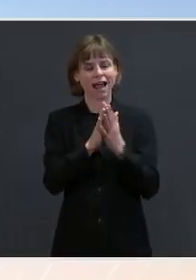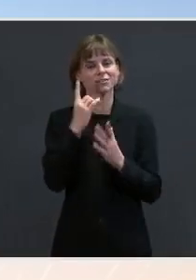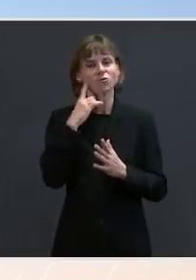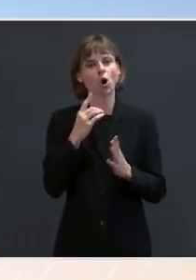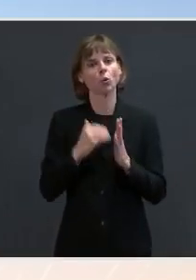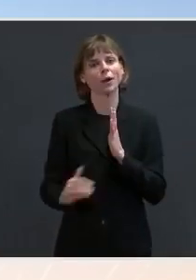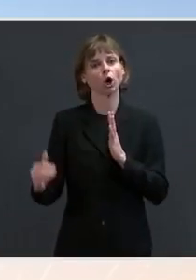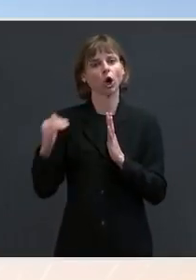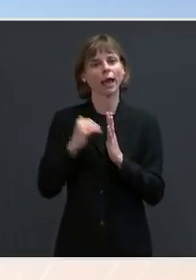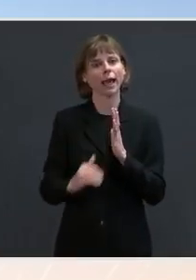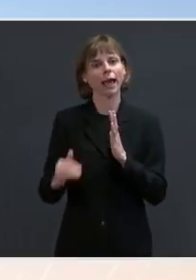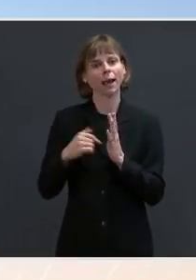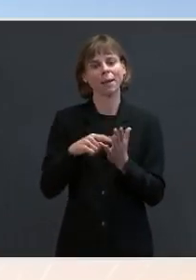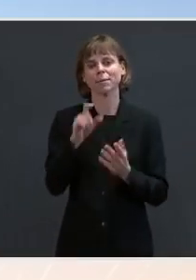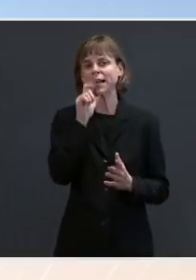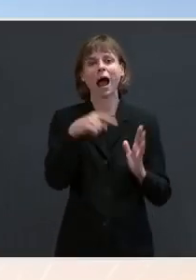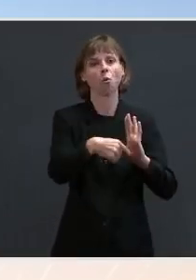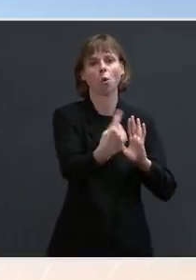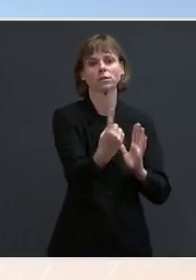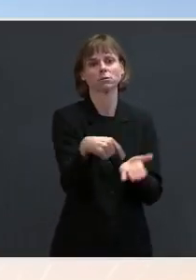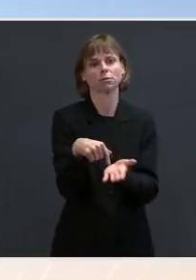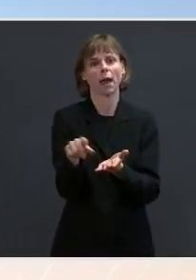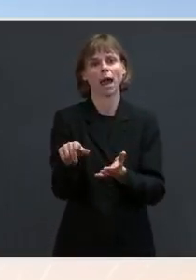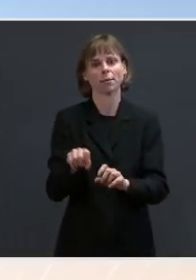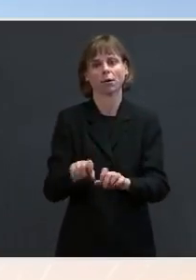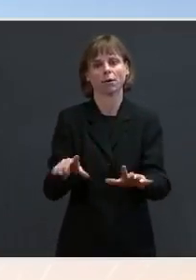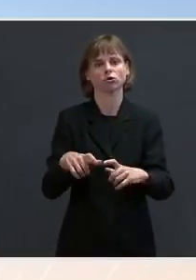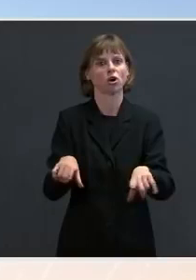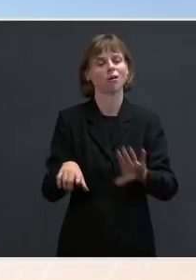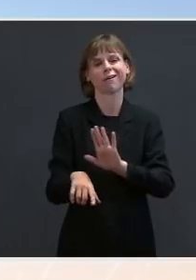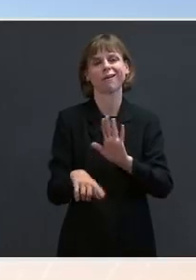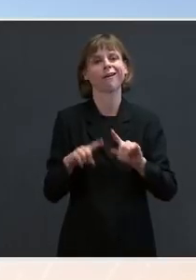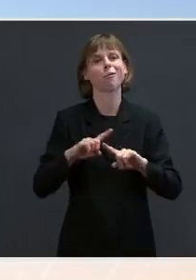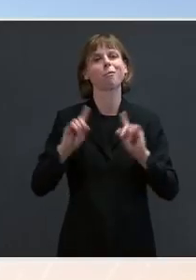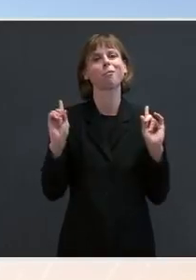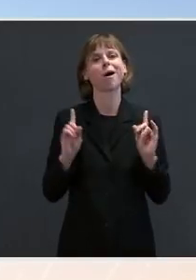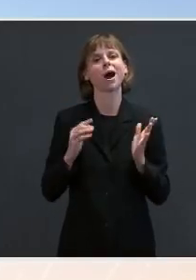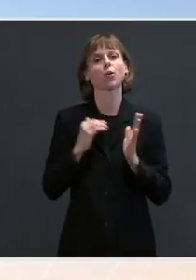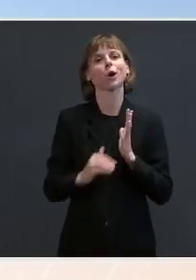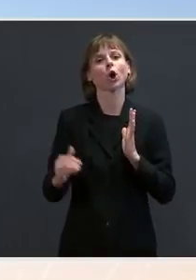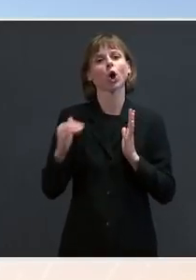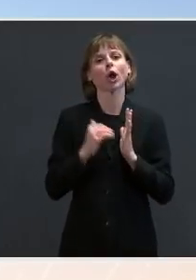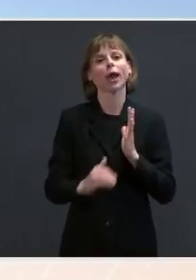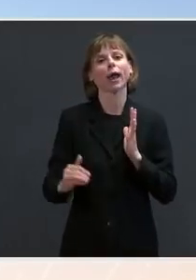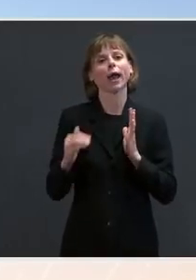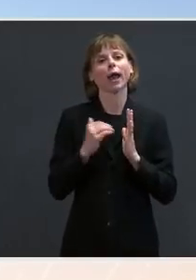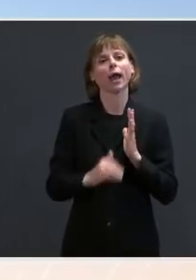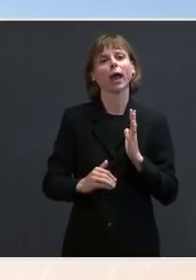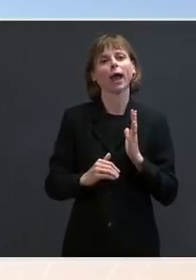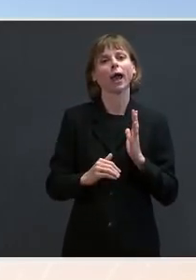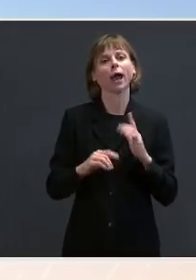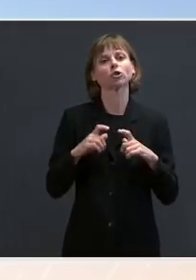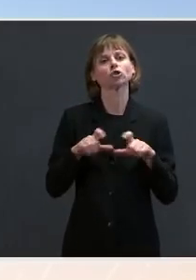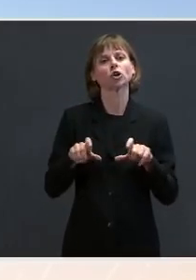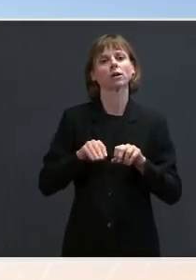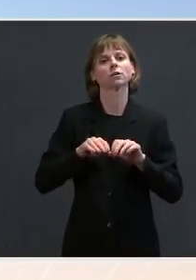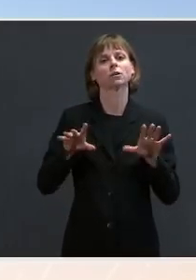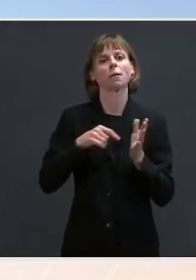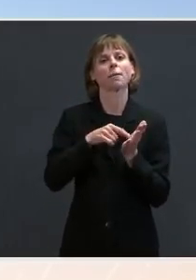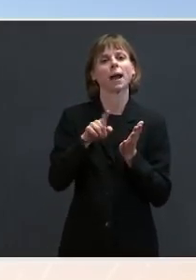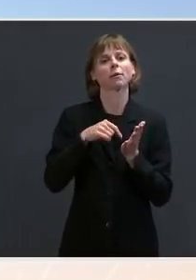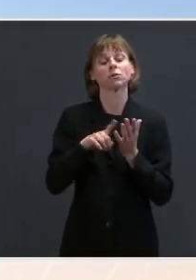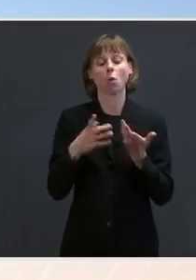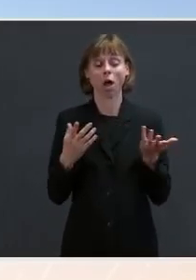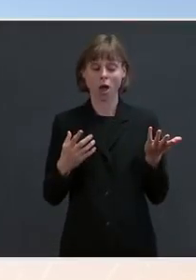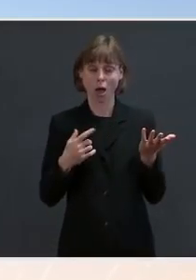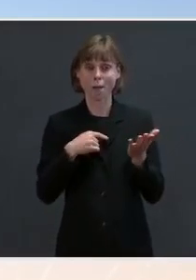but recurring. Does President Biden support the idea of recurring direct payments at this time? Payments as a part of the rescue